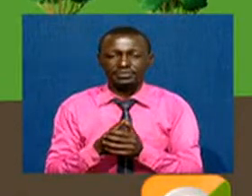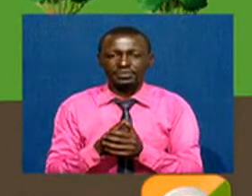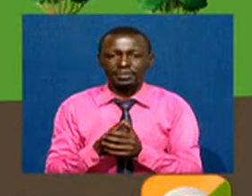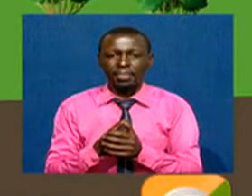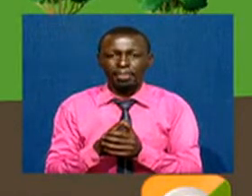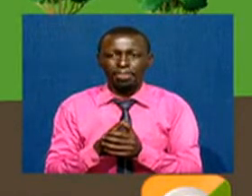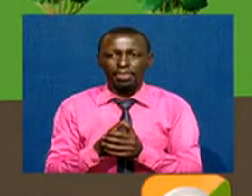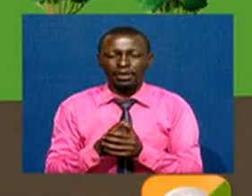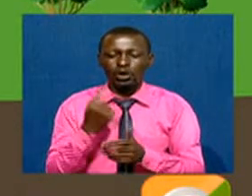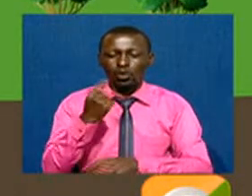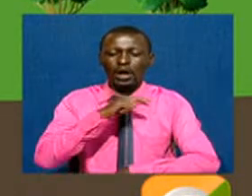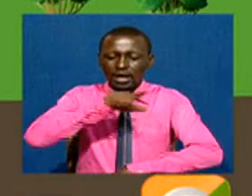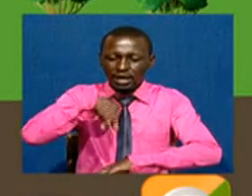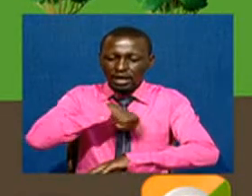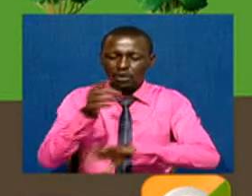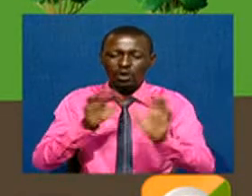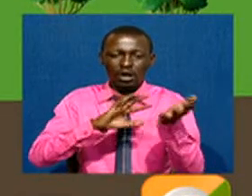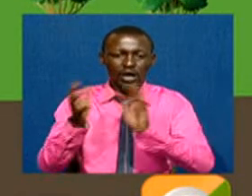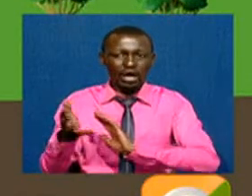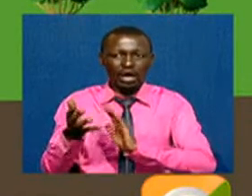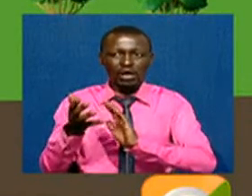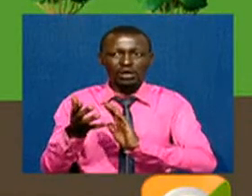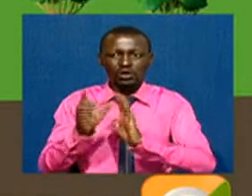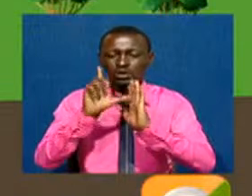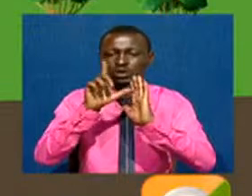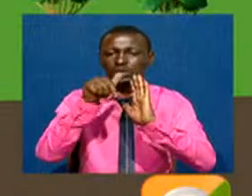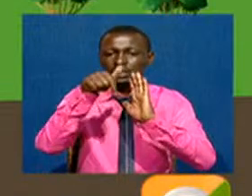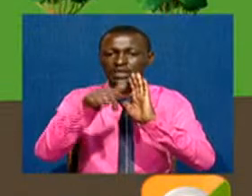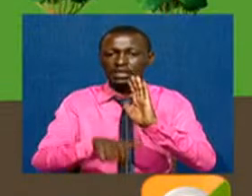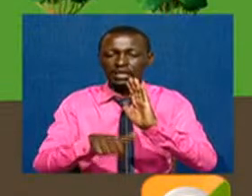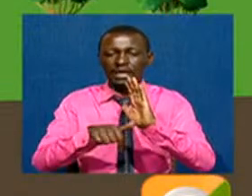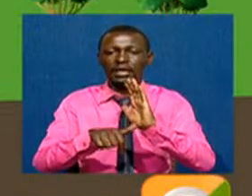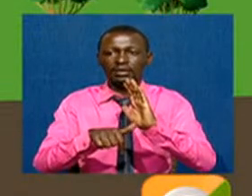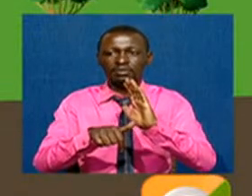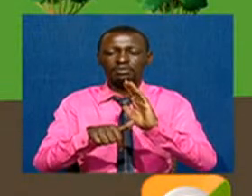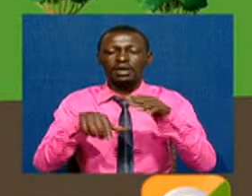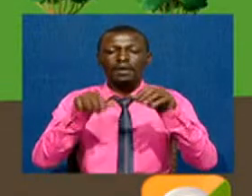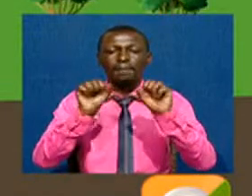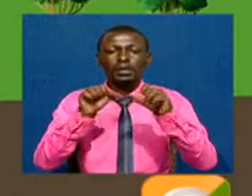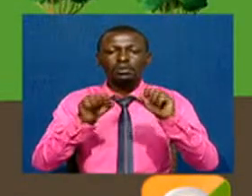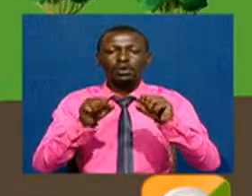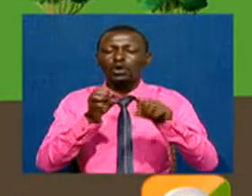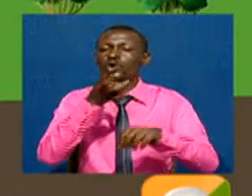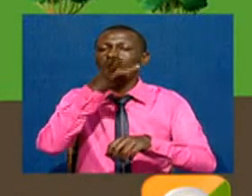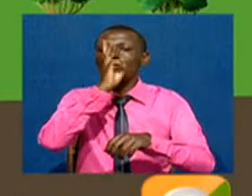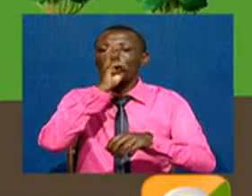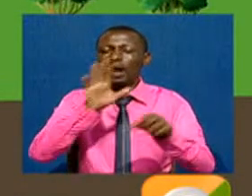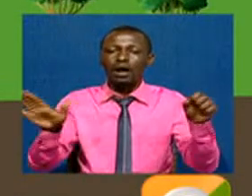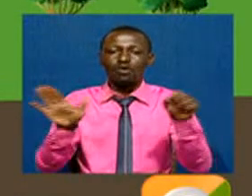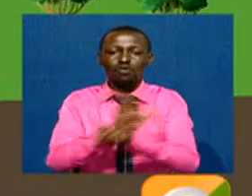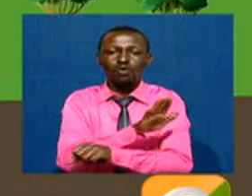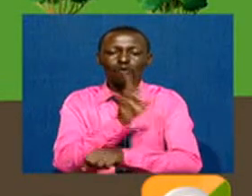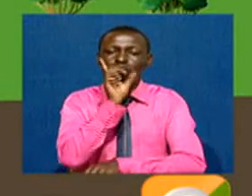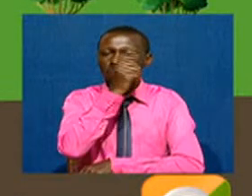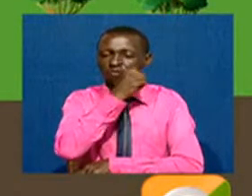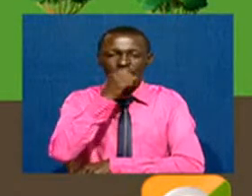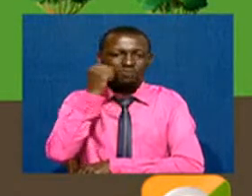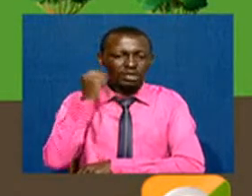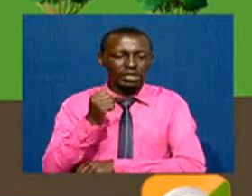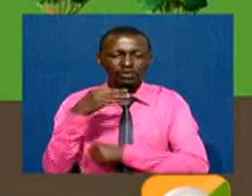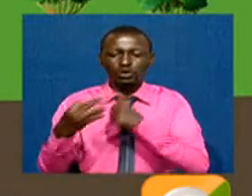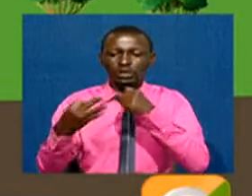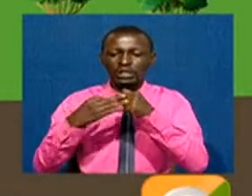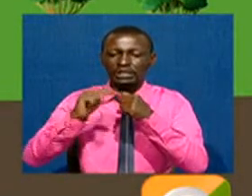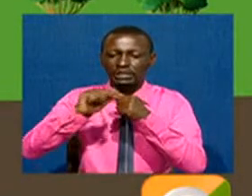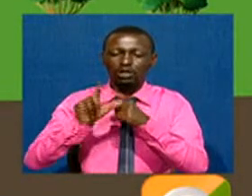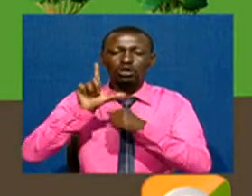takes about an hour, the feeder pipes are sunk into the water body and will fill up the bag, which can hold up to 8,000